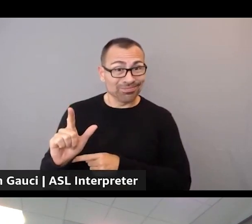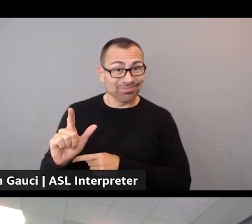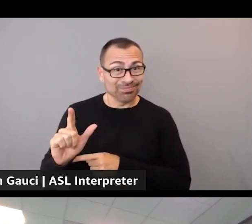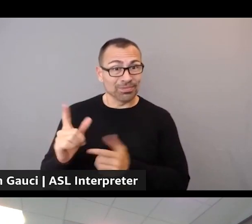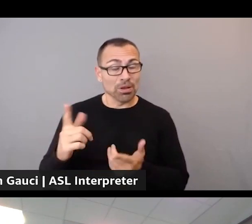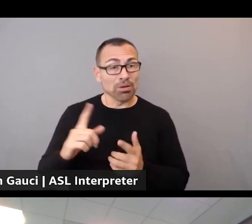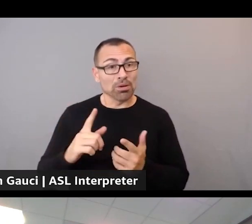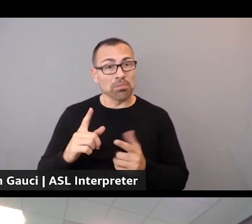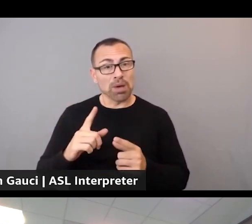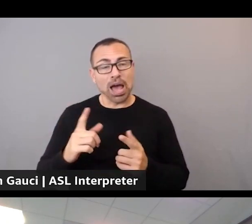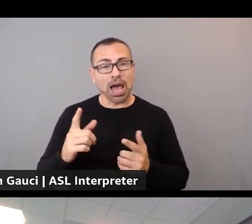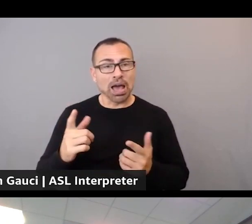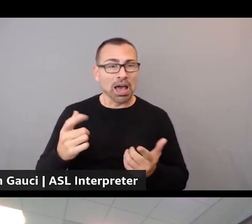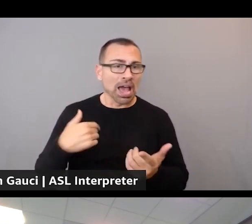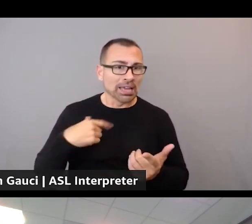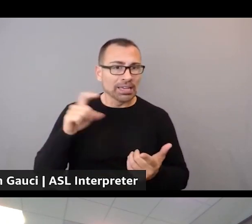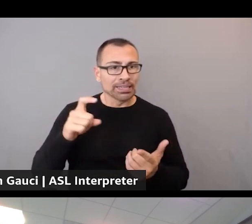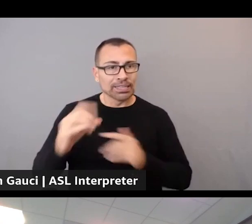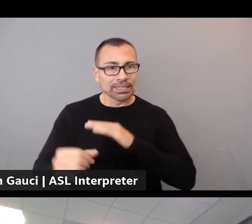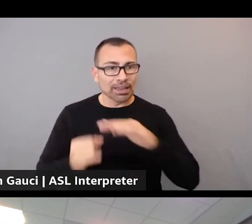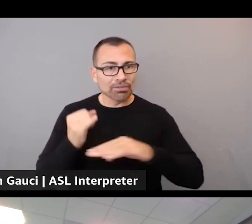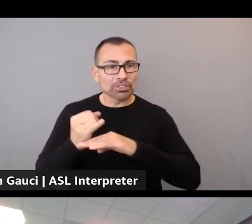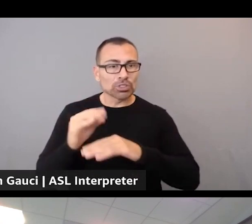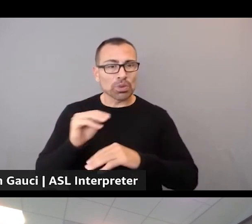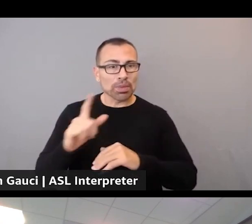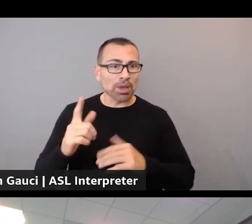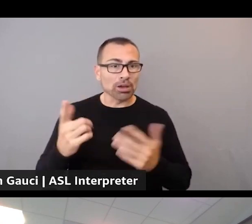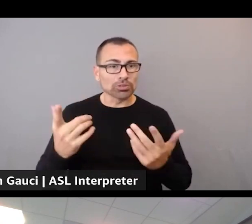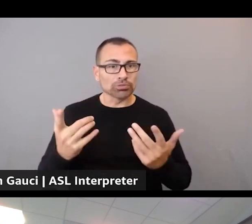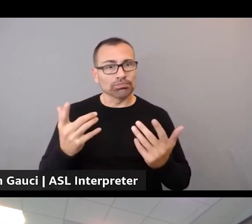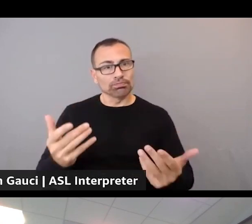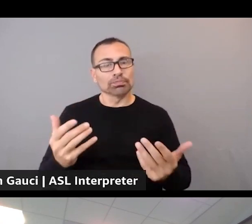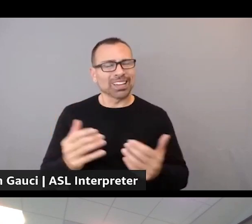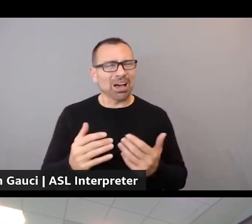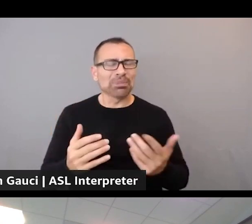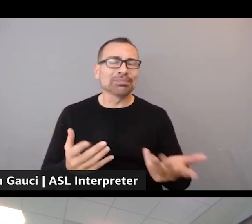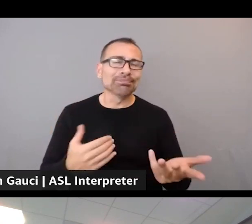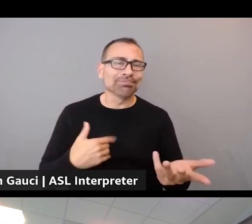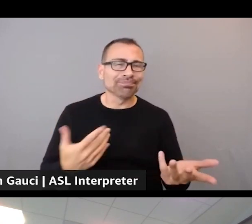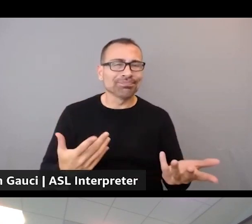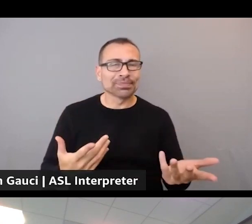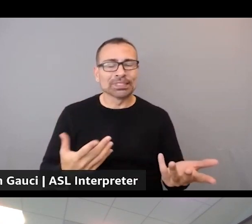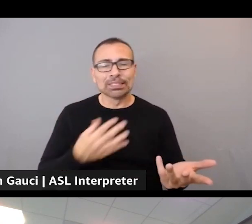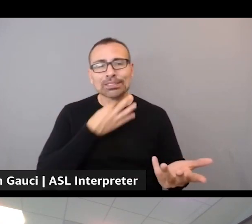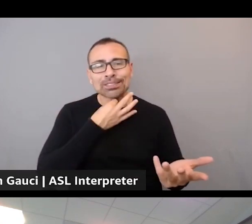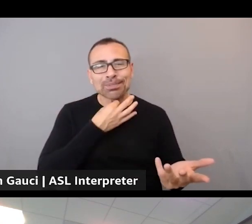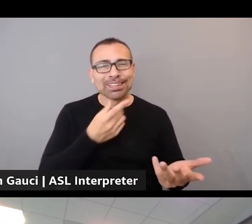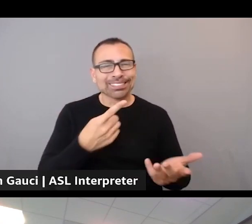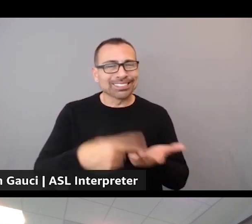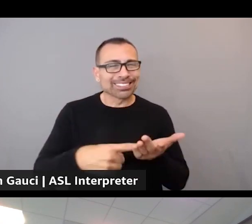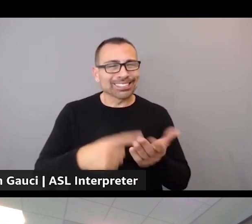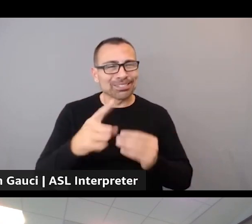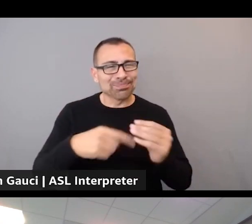make inferences with ML, right? Can you tell us a little bit about, it's another one of my favorites is Canvas.